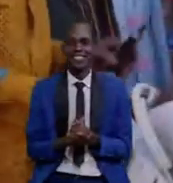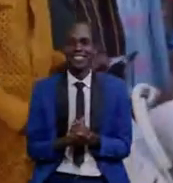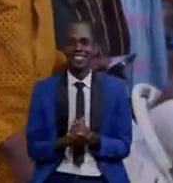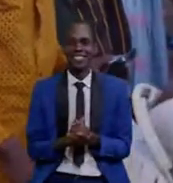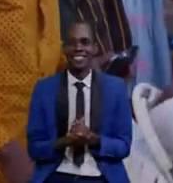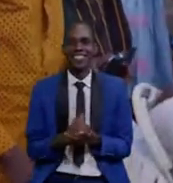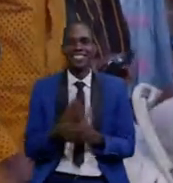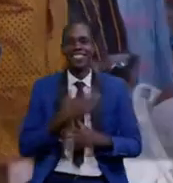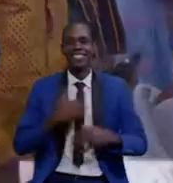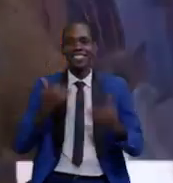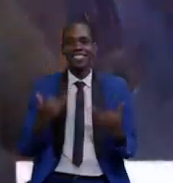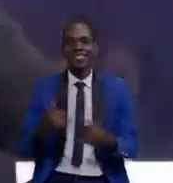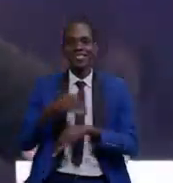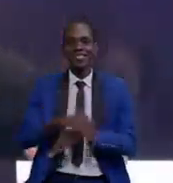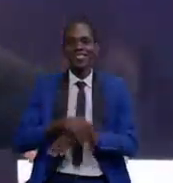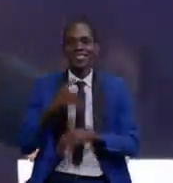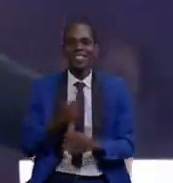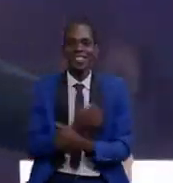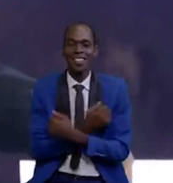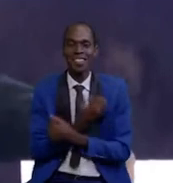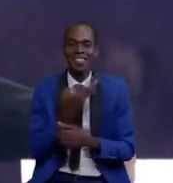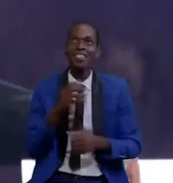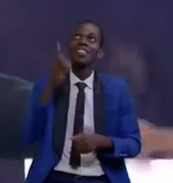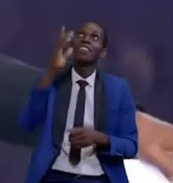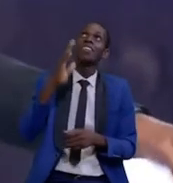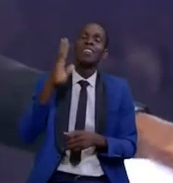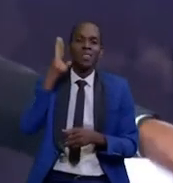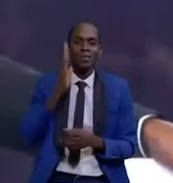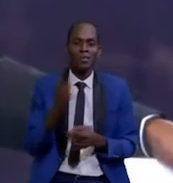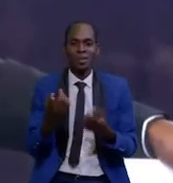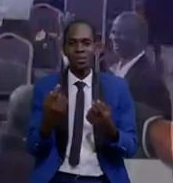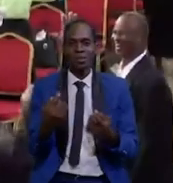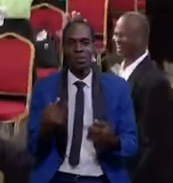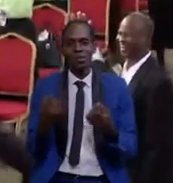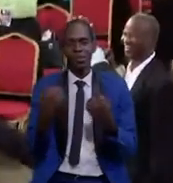tonight, the love of God, we come to celebrate.